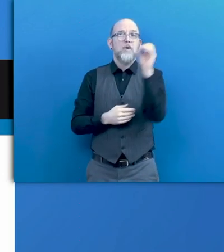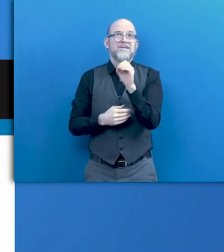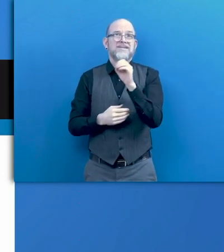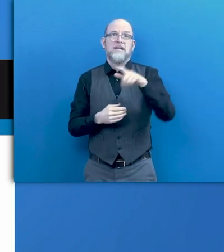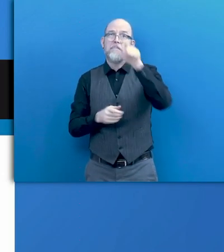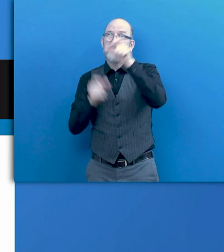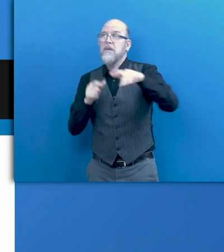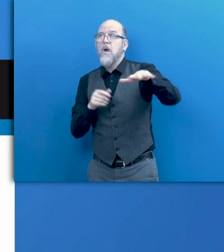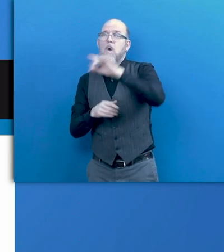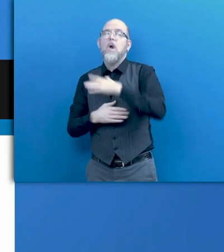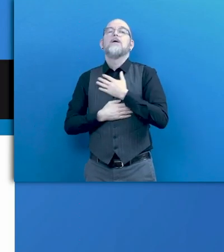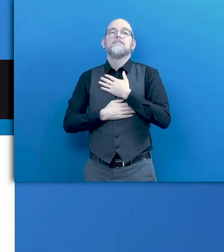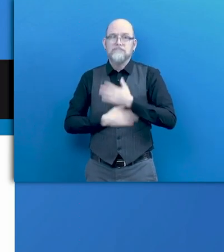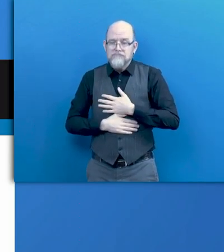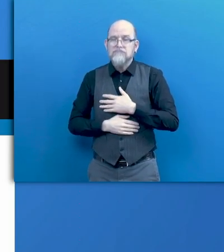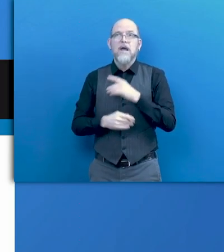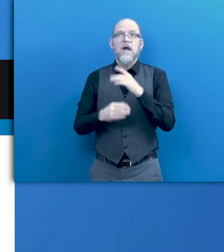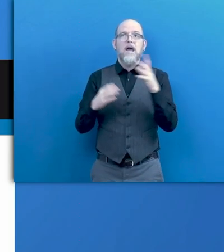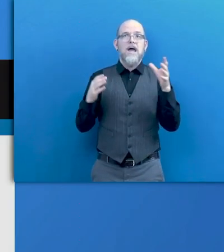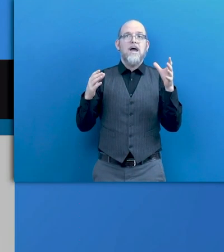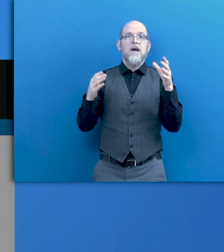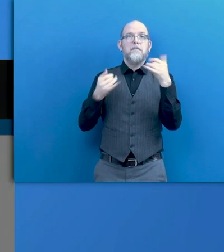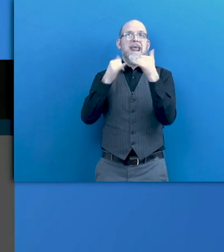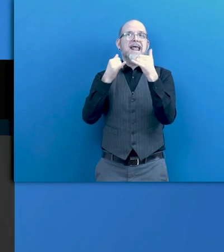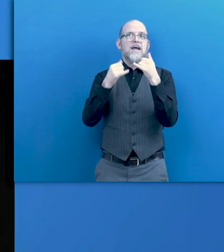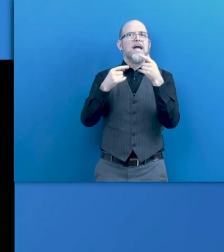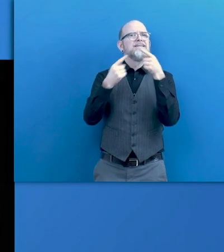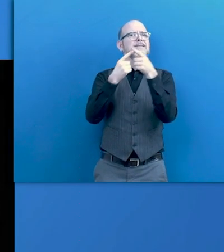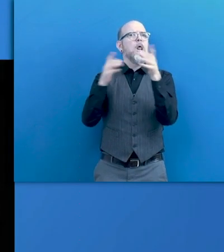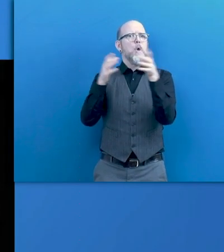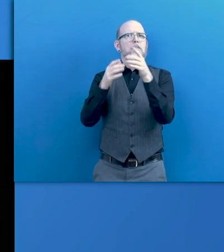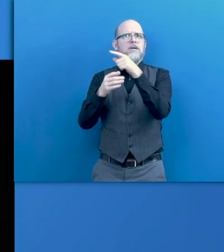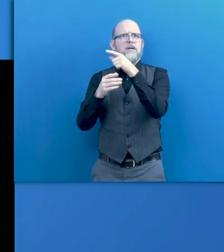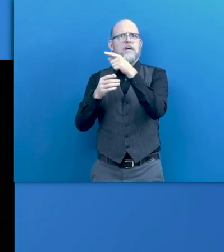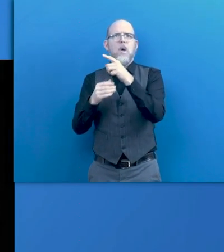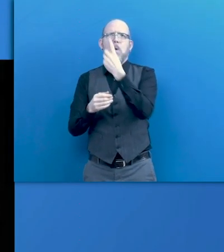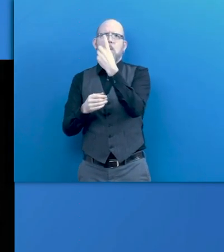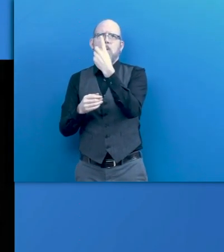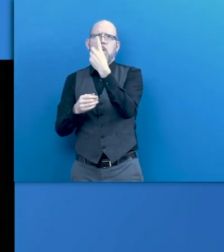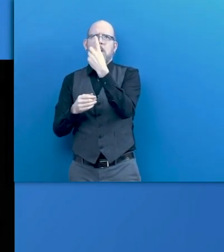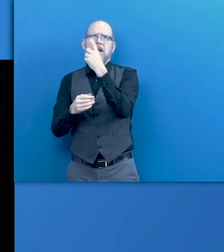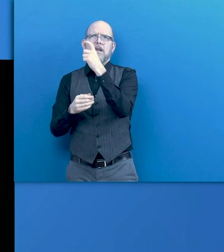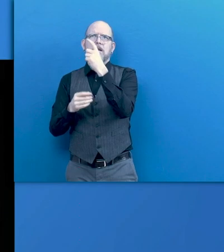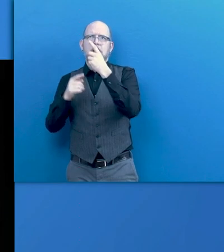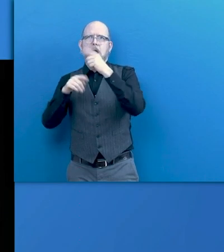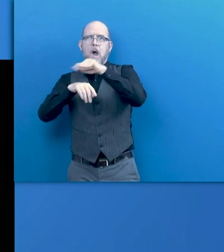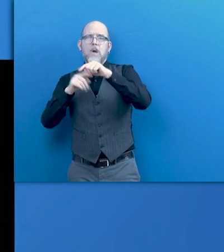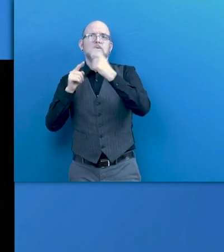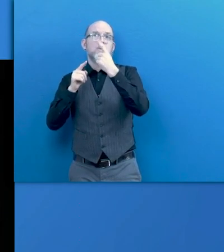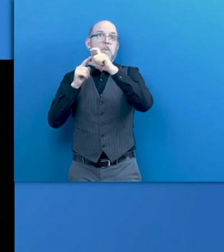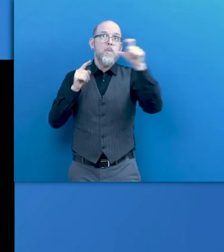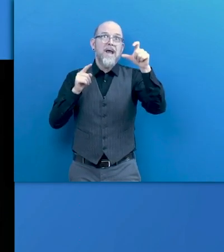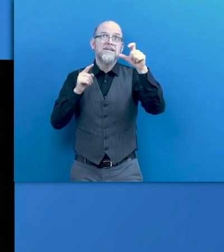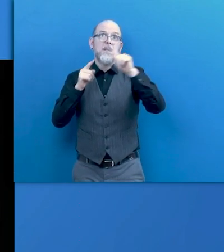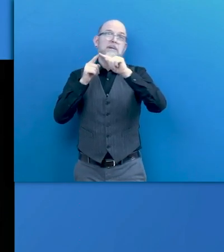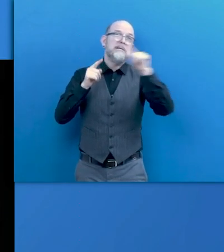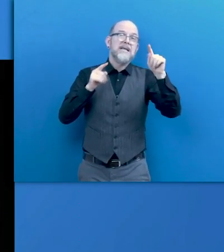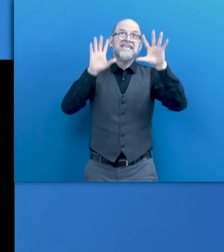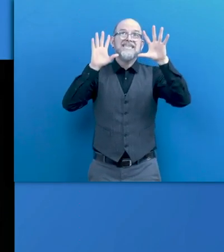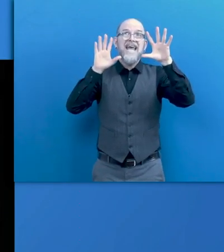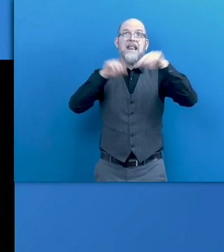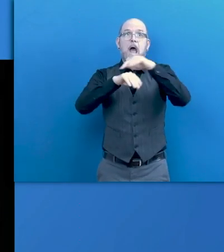group. Of course, everything is included, yes, from 1 hour a week to 10.5 and so on. But the fact that people are